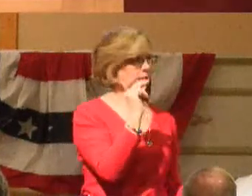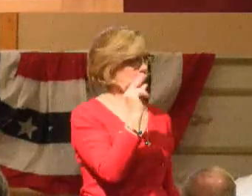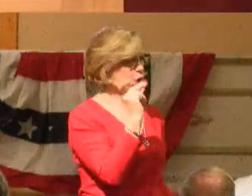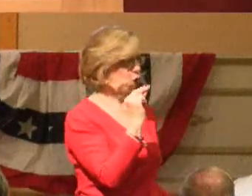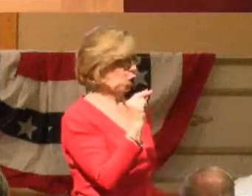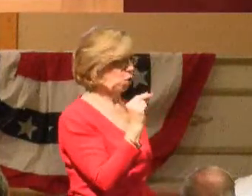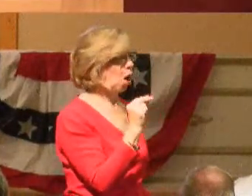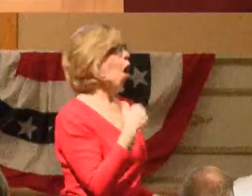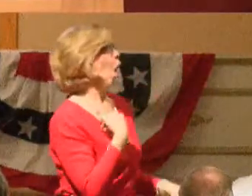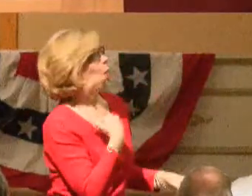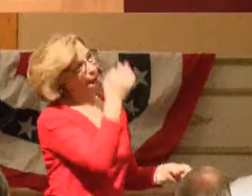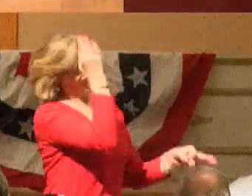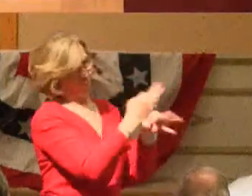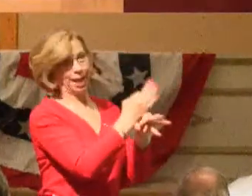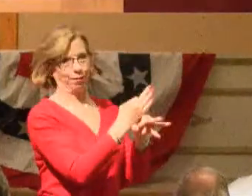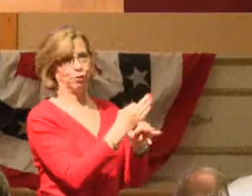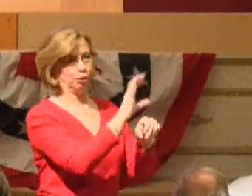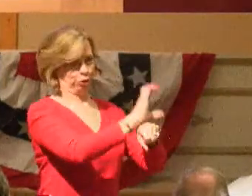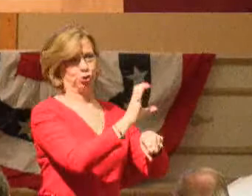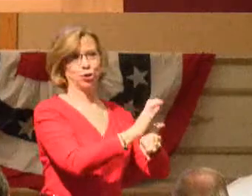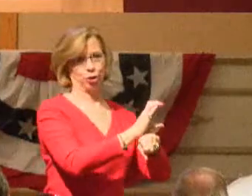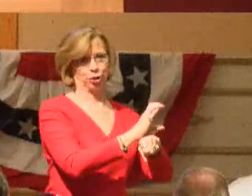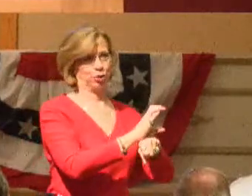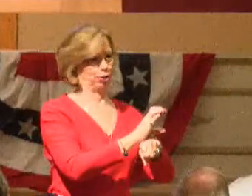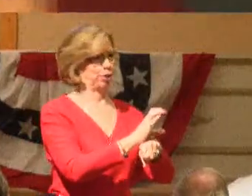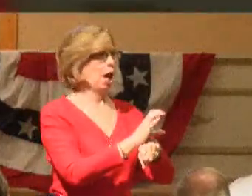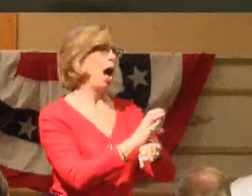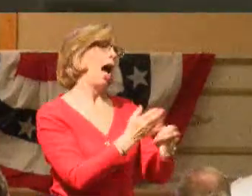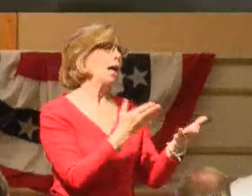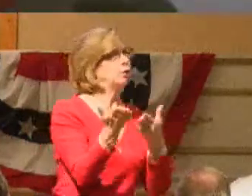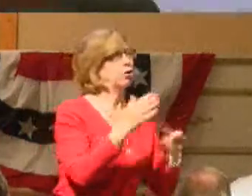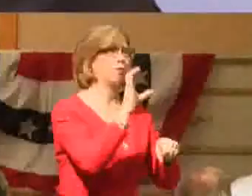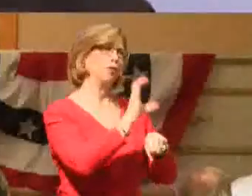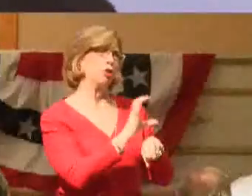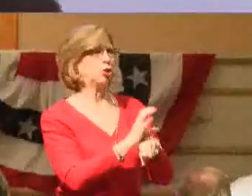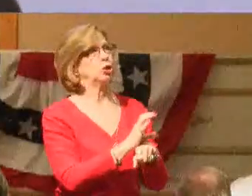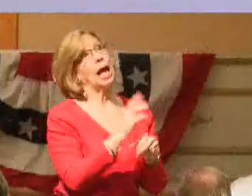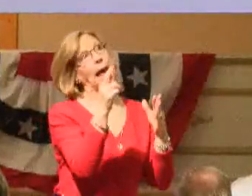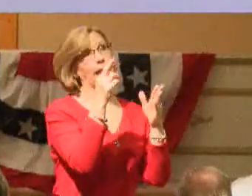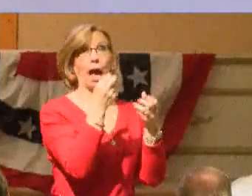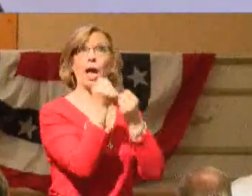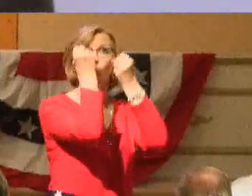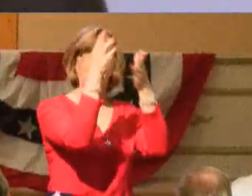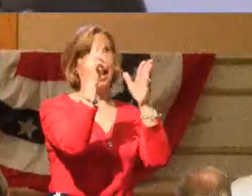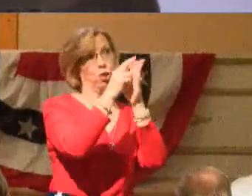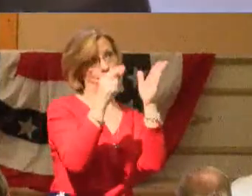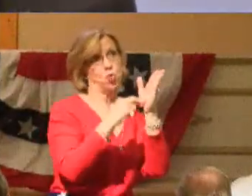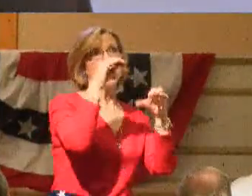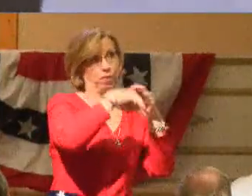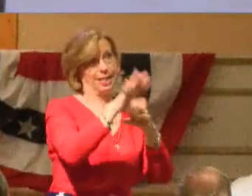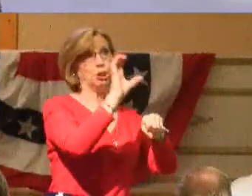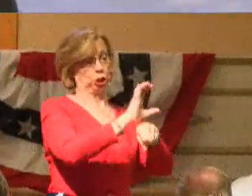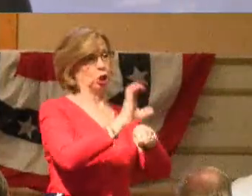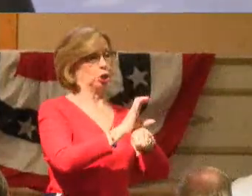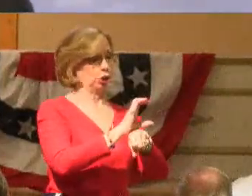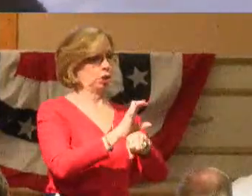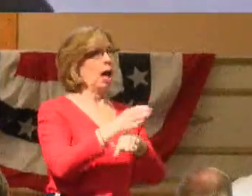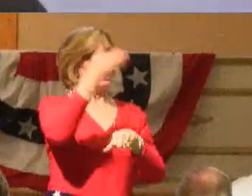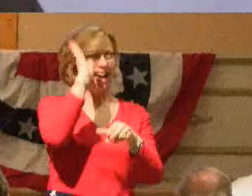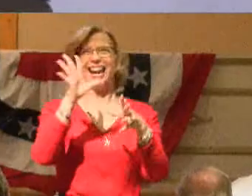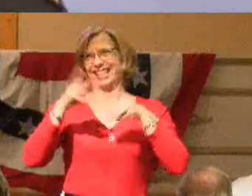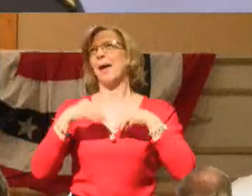to the church, its rituals, its ceremonies, its services, and its rules and its regulations. God's not interested in